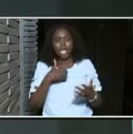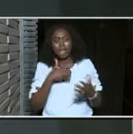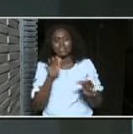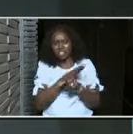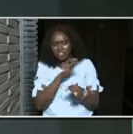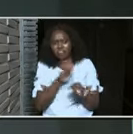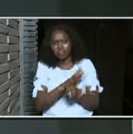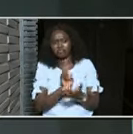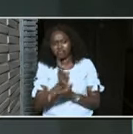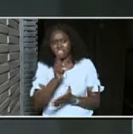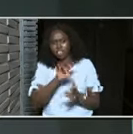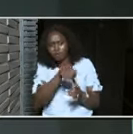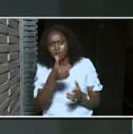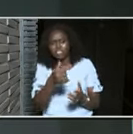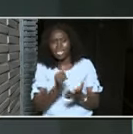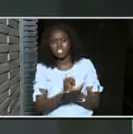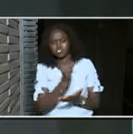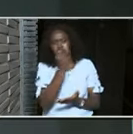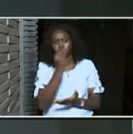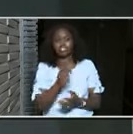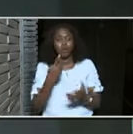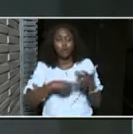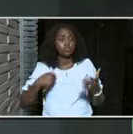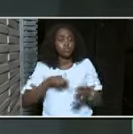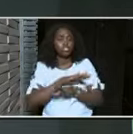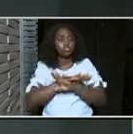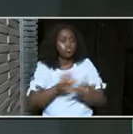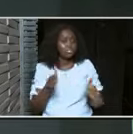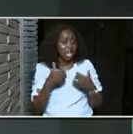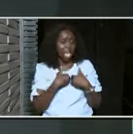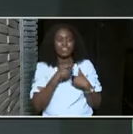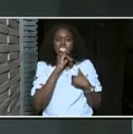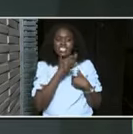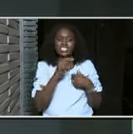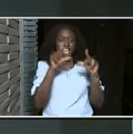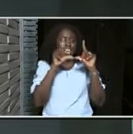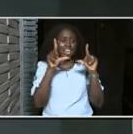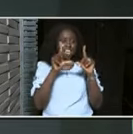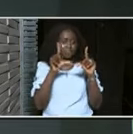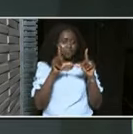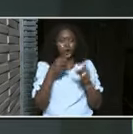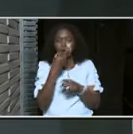and other tertiary institutions. What we don't have is the level of